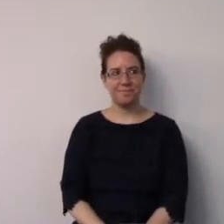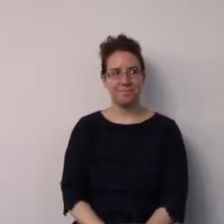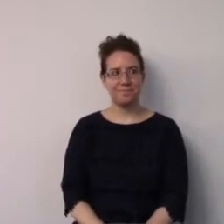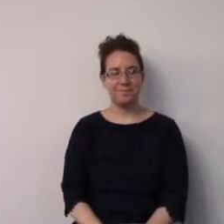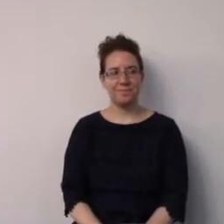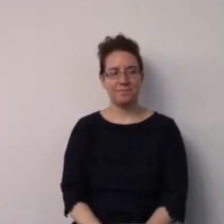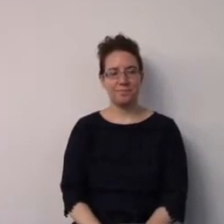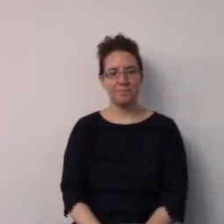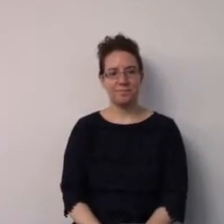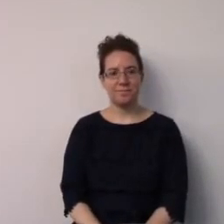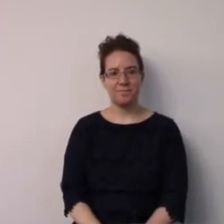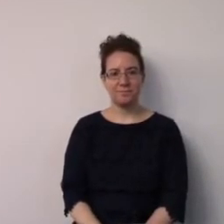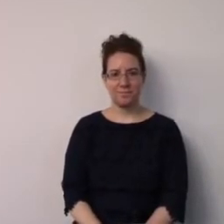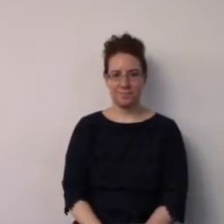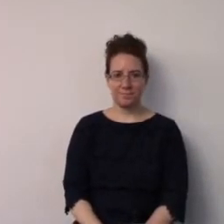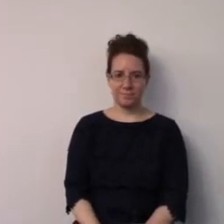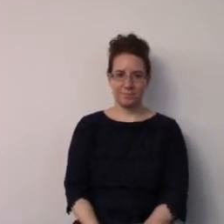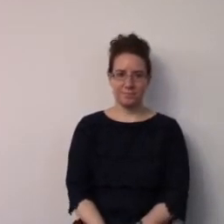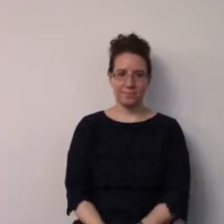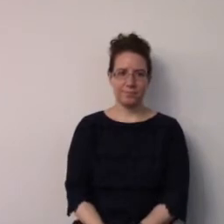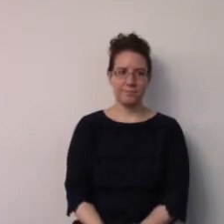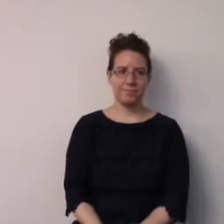Laughter is good like a medicine.